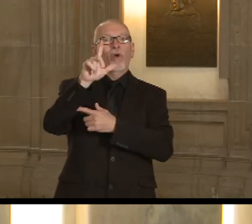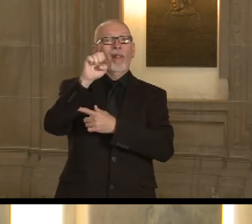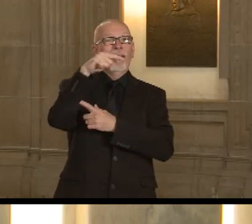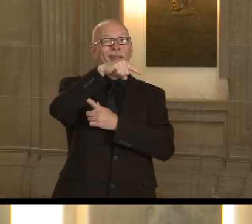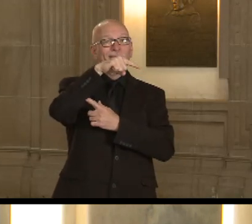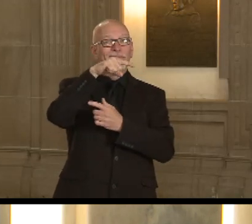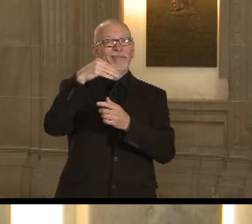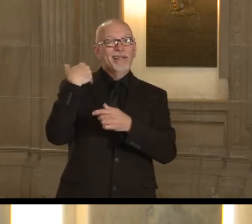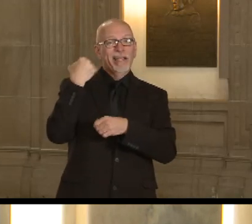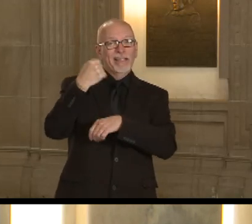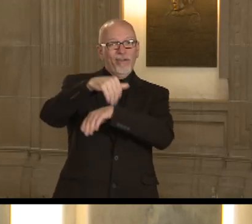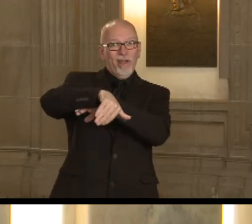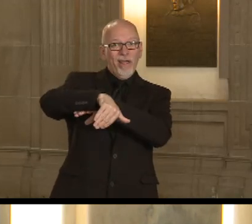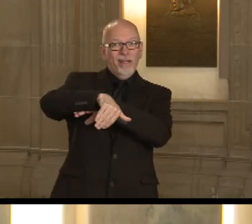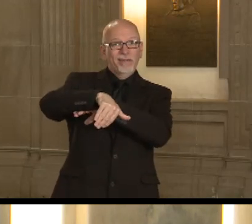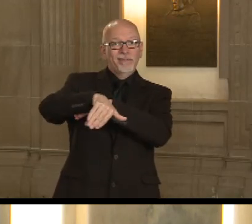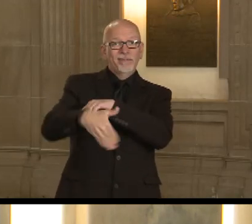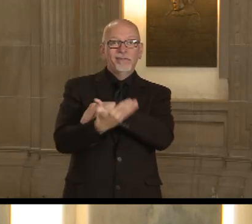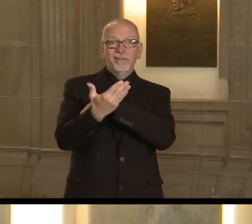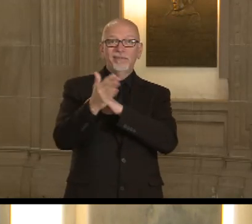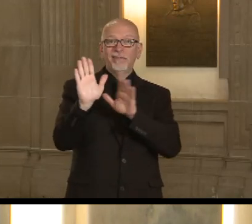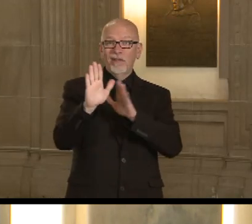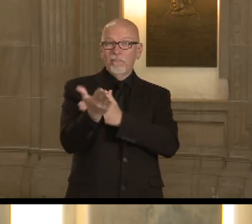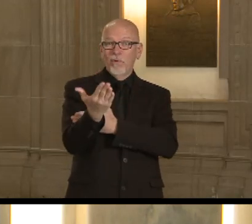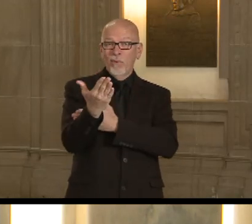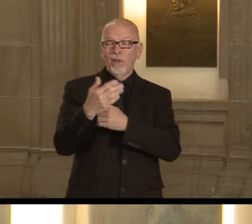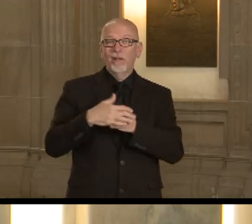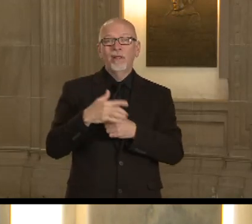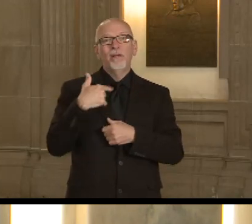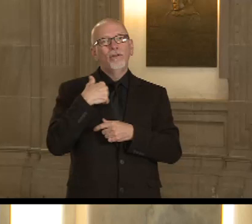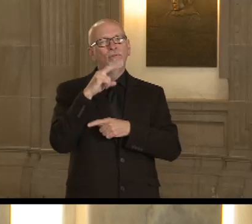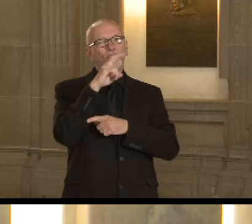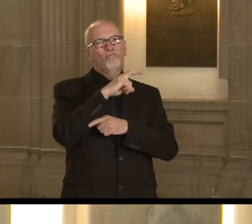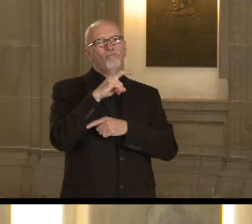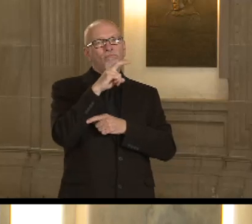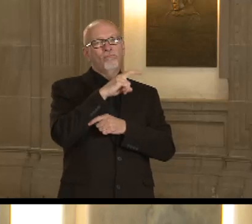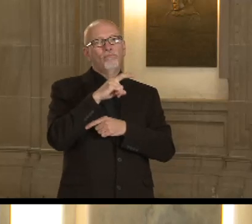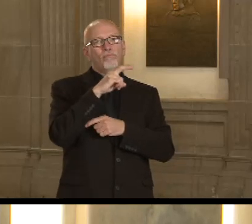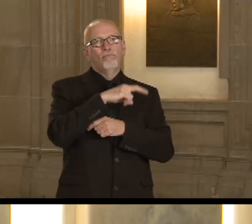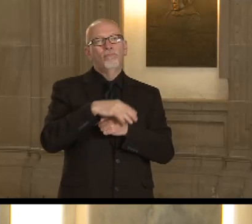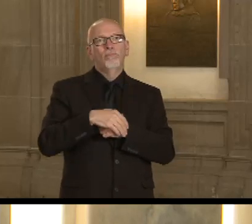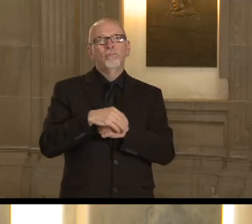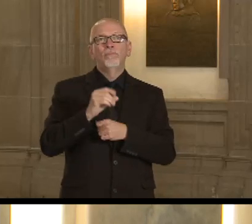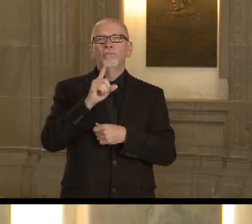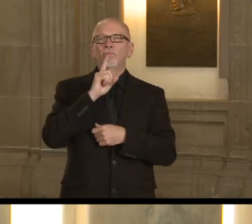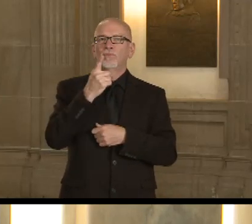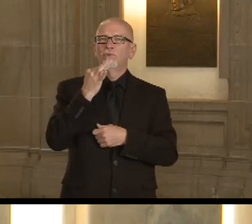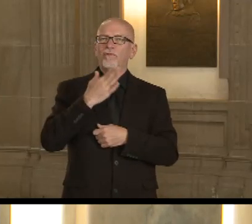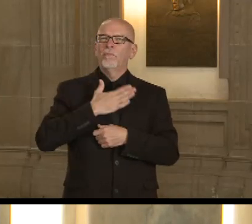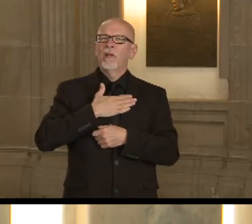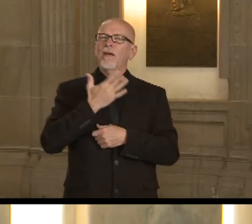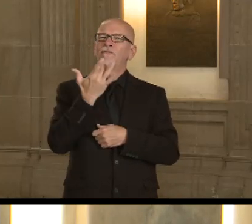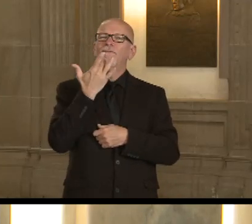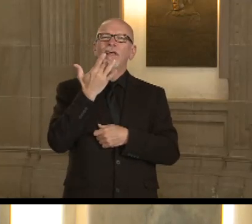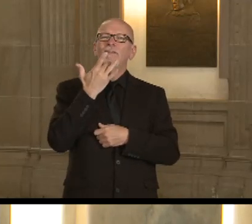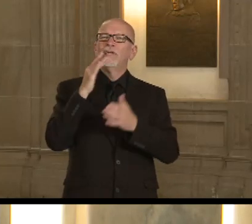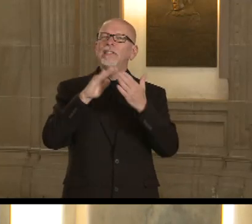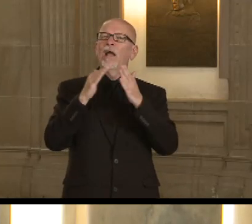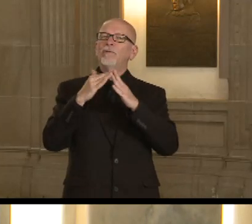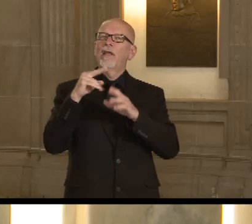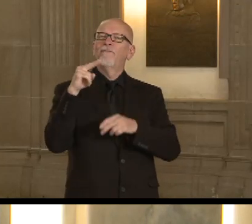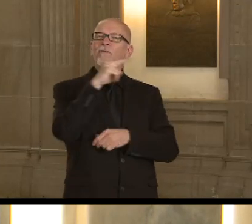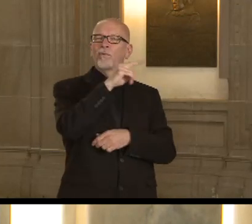night and into the early morning hours of Sunday. which frankly is one of my favorite downtown